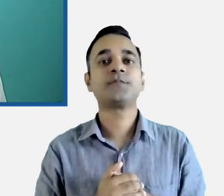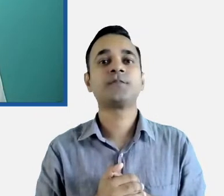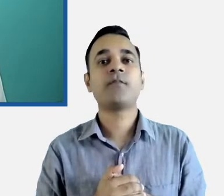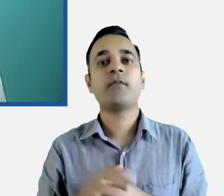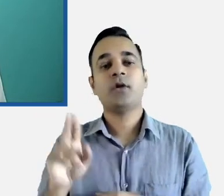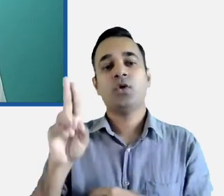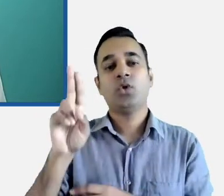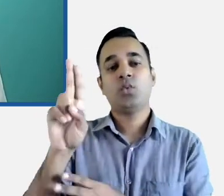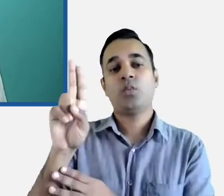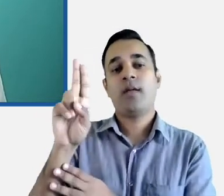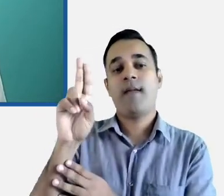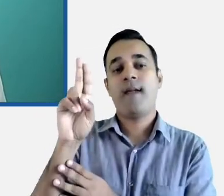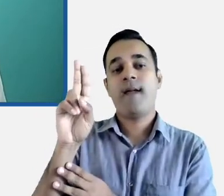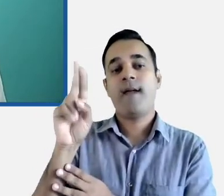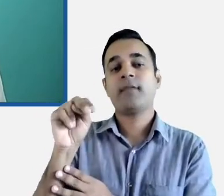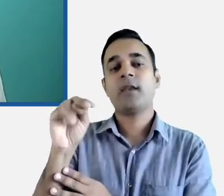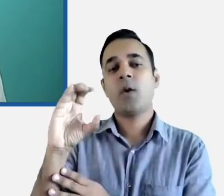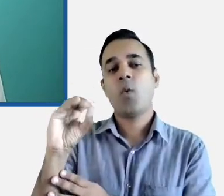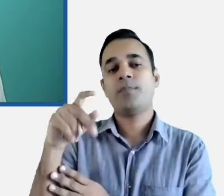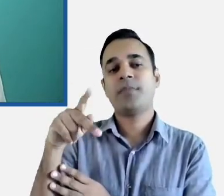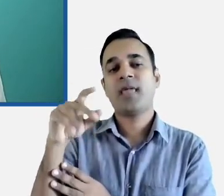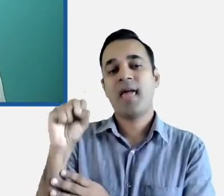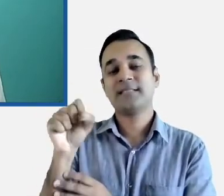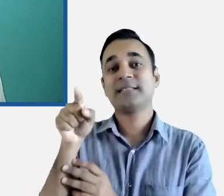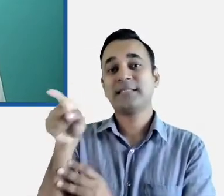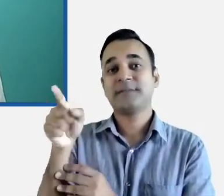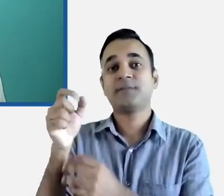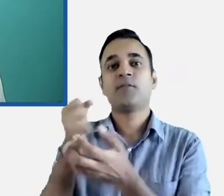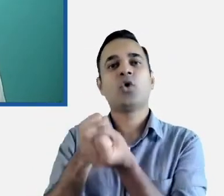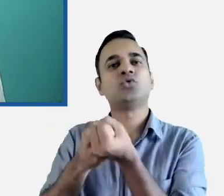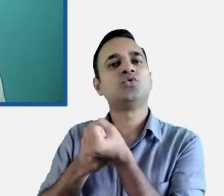countries to have better infrastructure in the face of climate change and disasters?